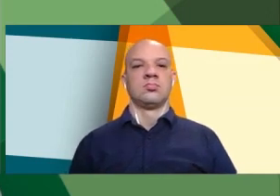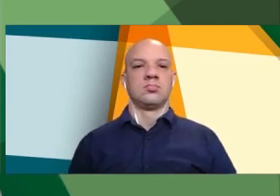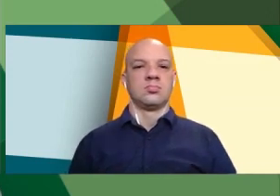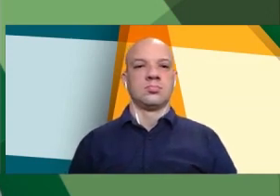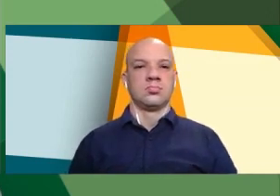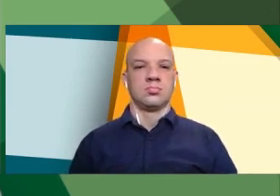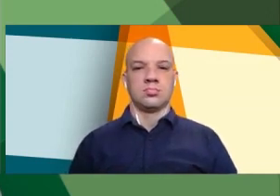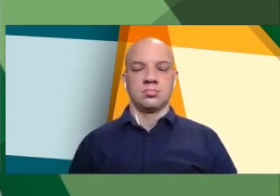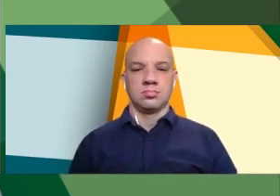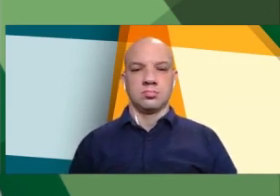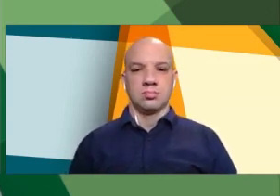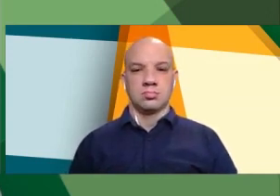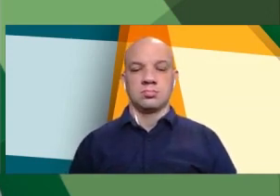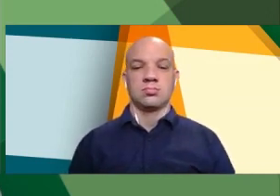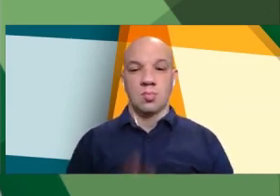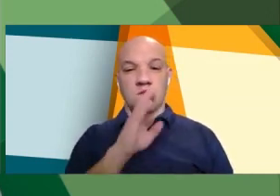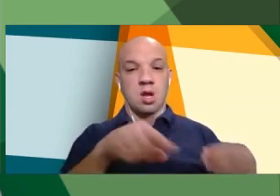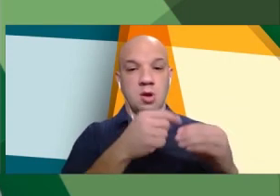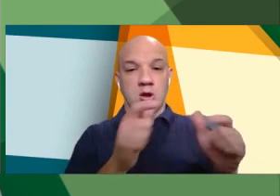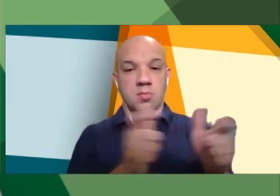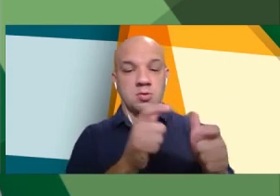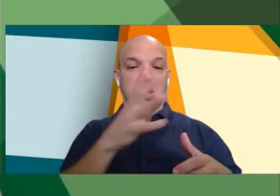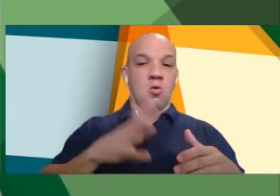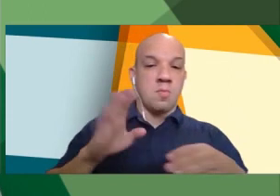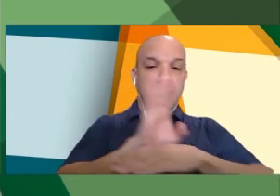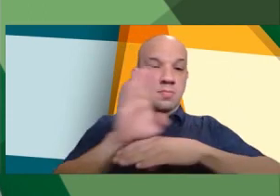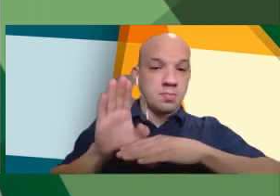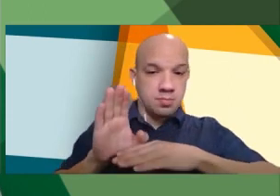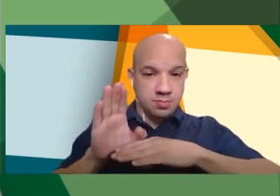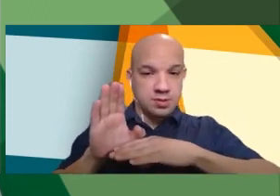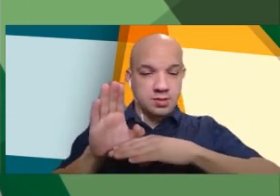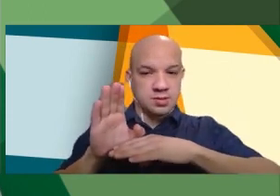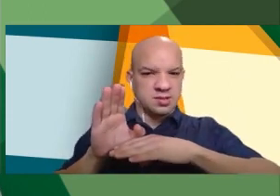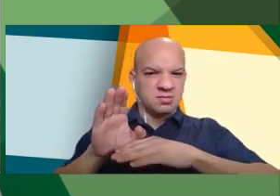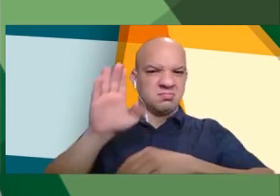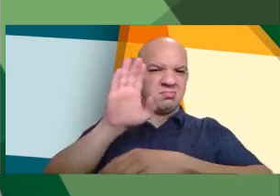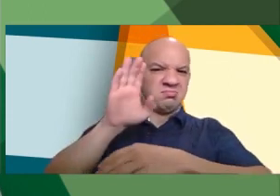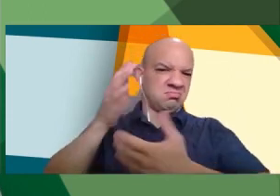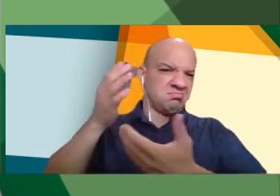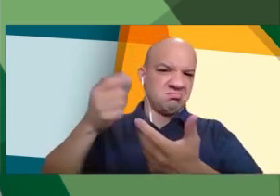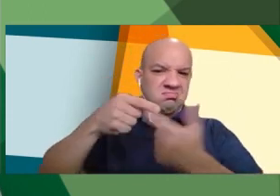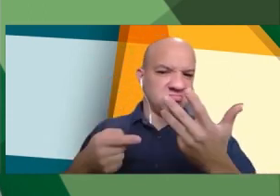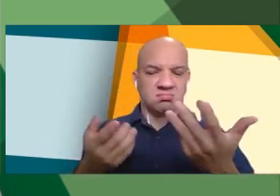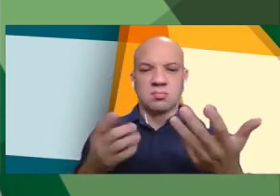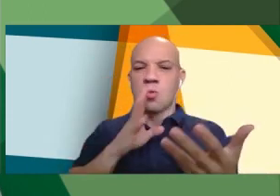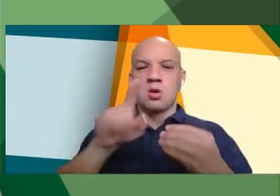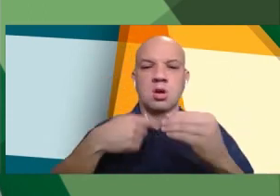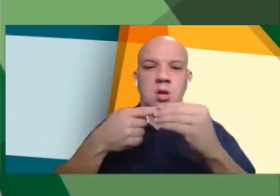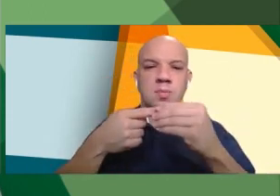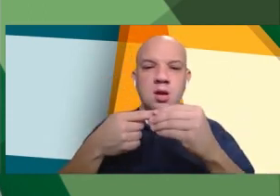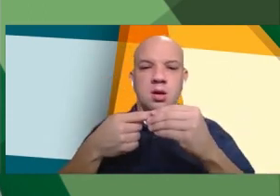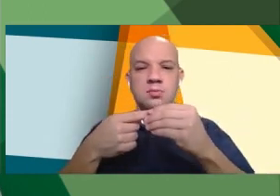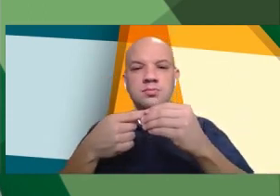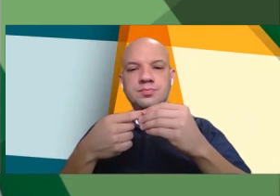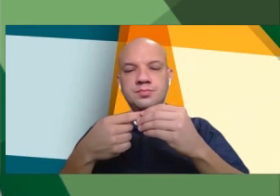When we're talking about minority and woman business enterprise, we are also talking about a federal